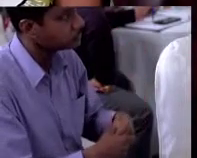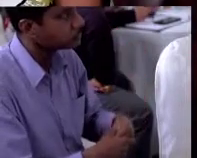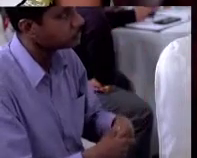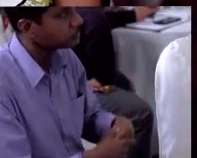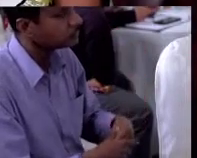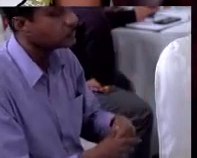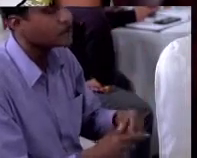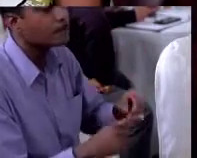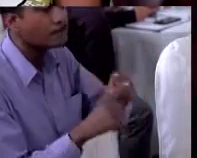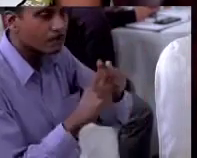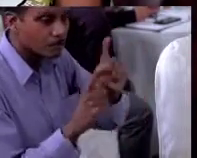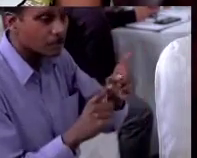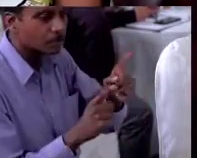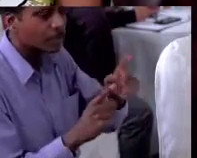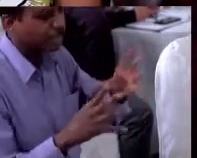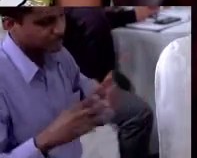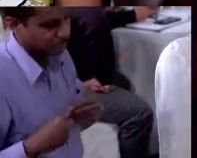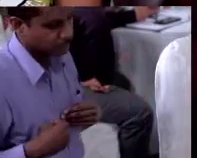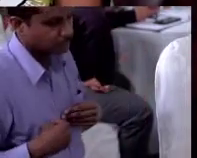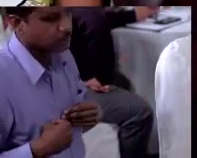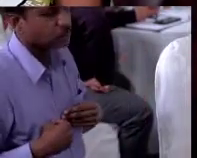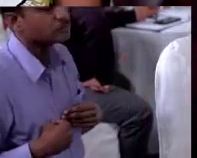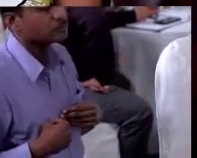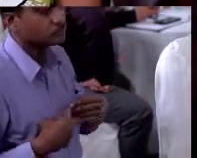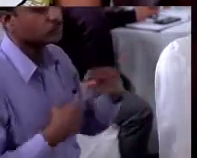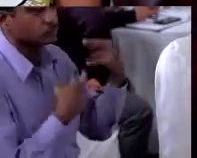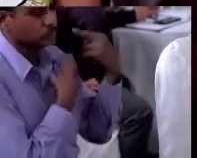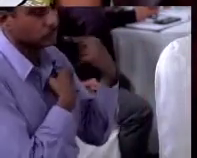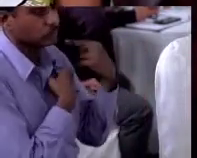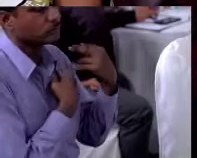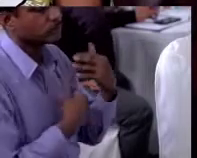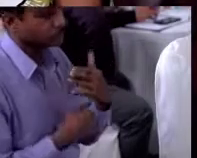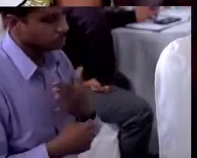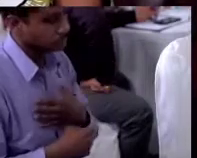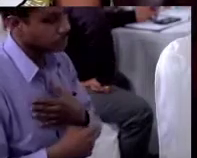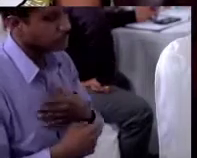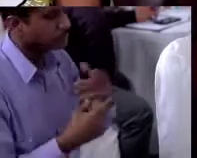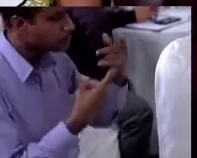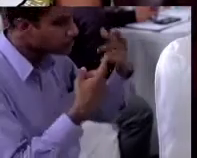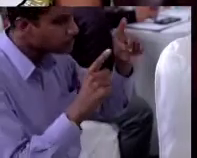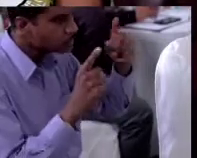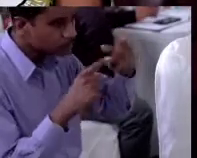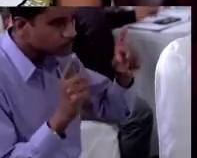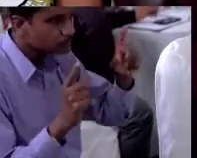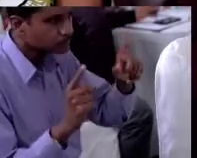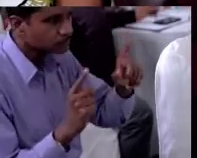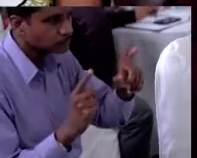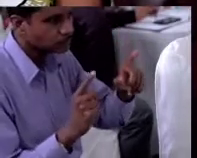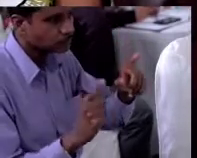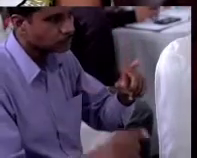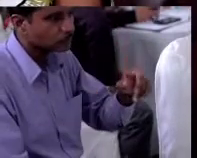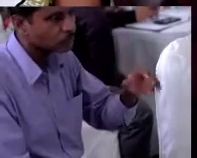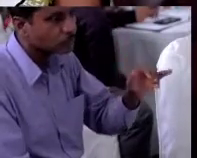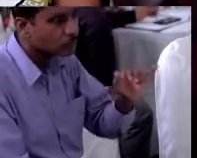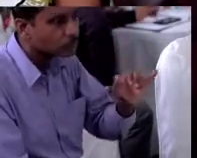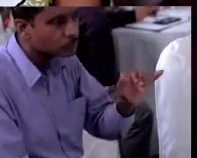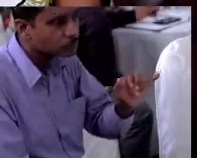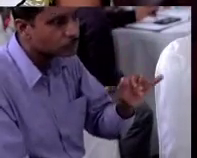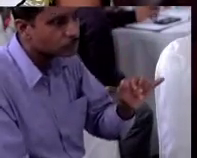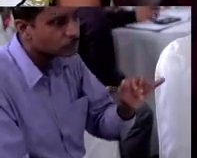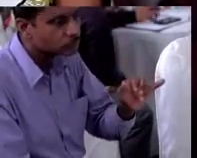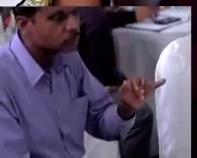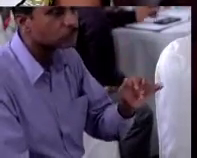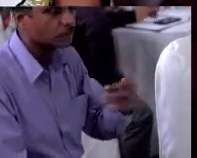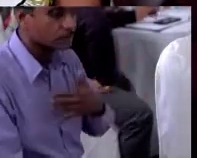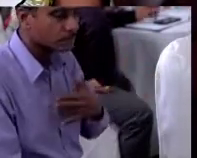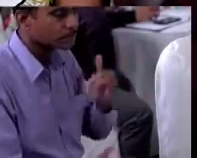it here from time to time, but there are things that you can't even articulate. But taking personal responsibility for my successes